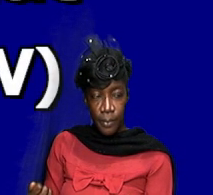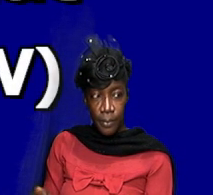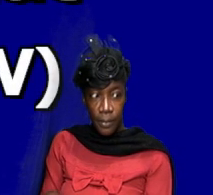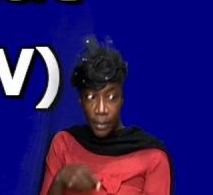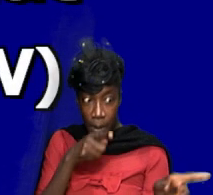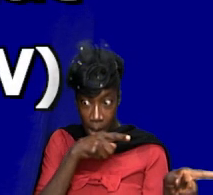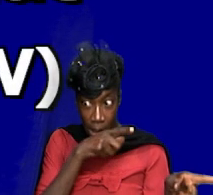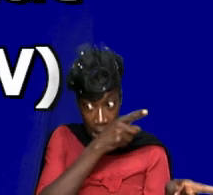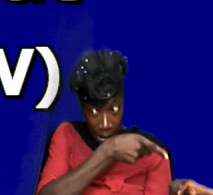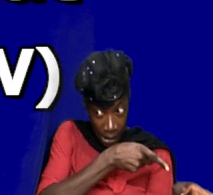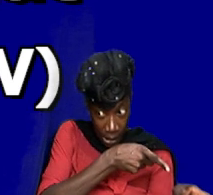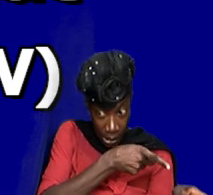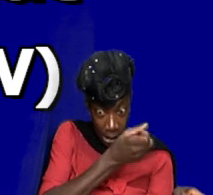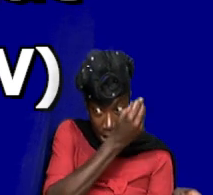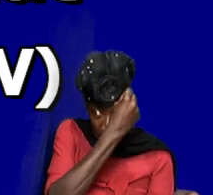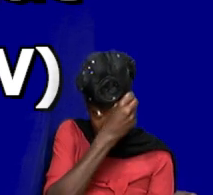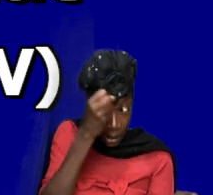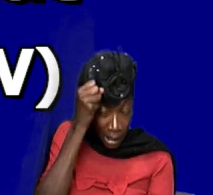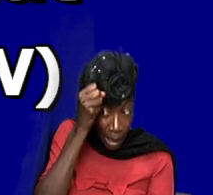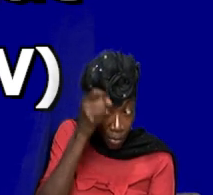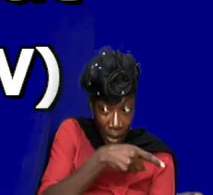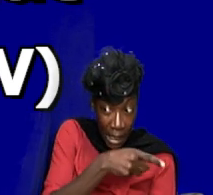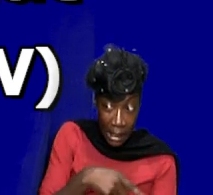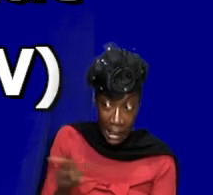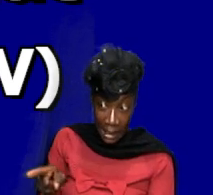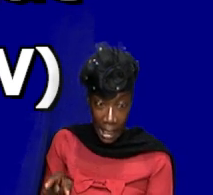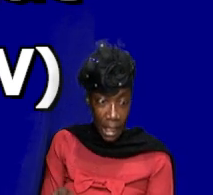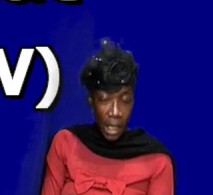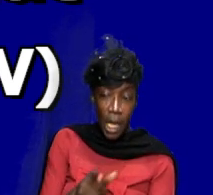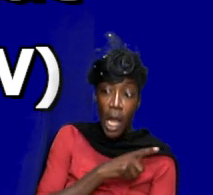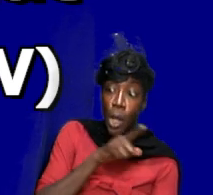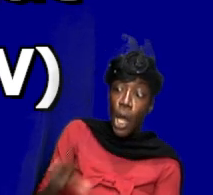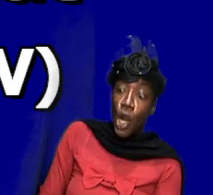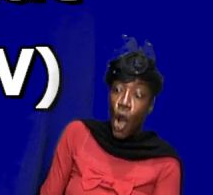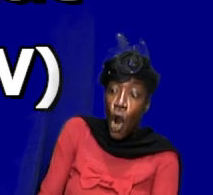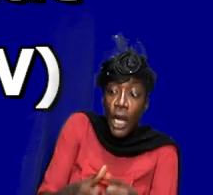And Samuel said unto him, the Lord hath rent the kingdom of